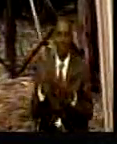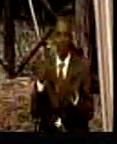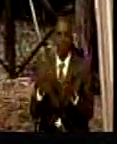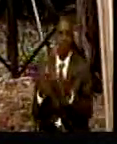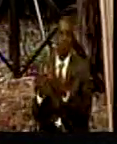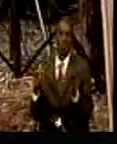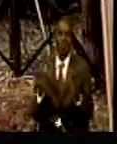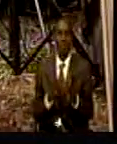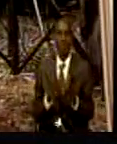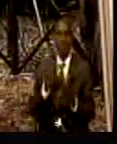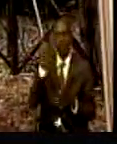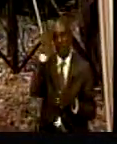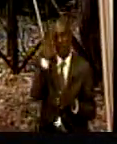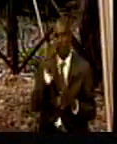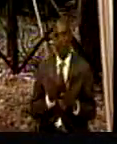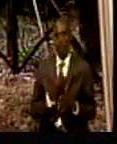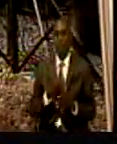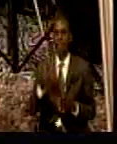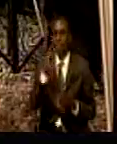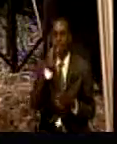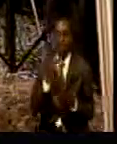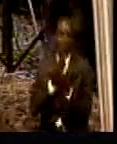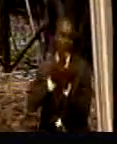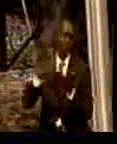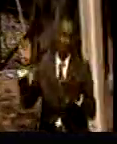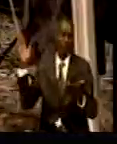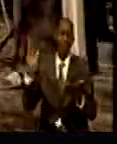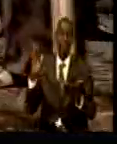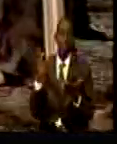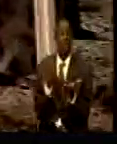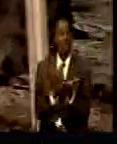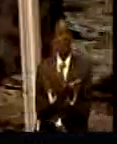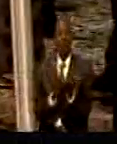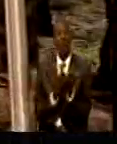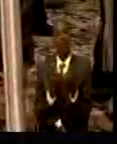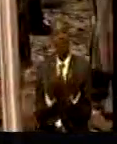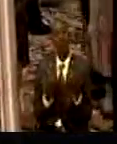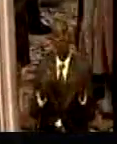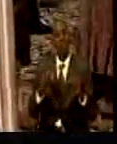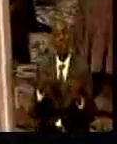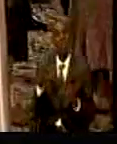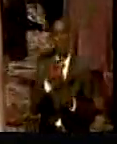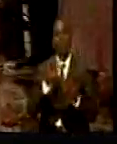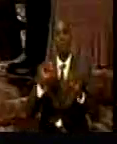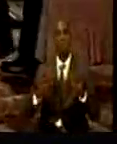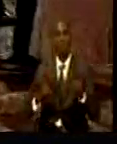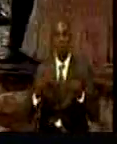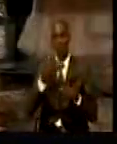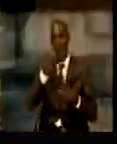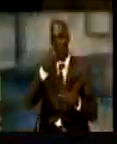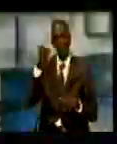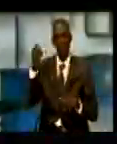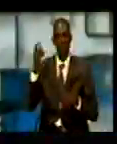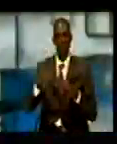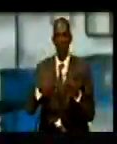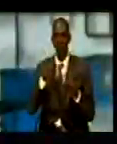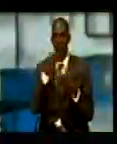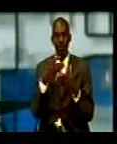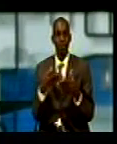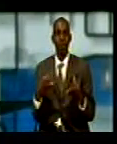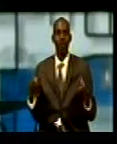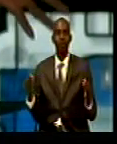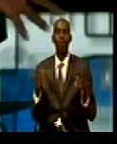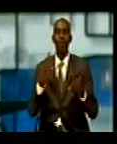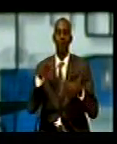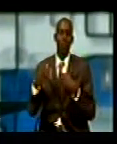stroke gone. The doctors did what they knew how to do, but didn't solve the problem. Go back home. They went back